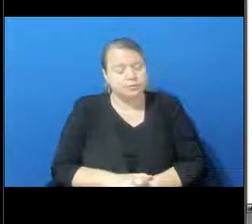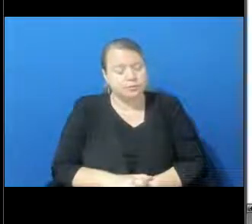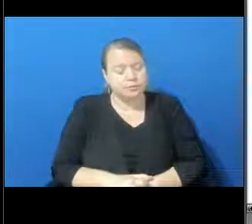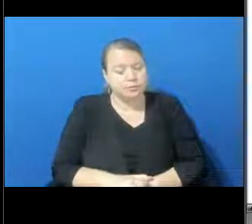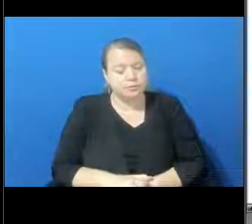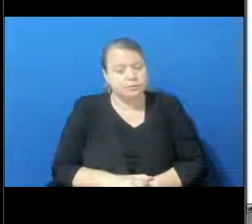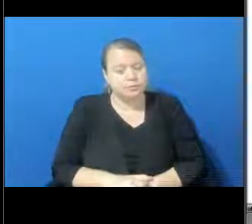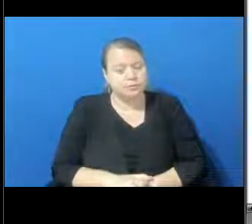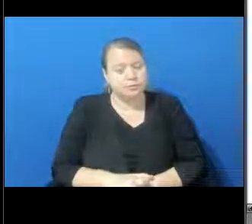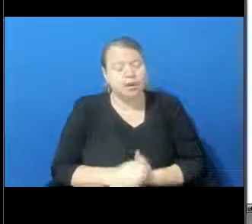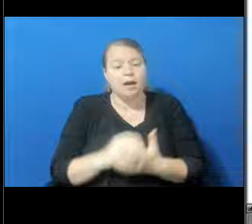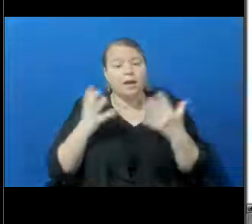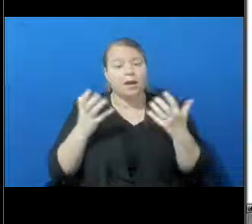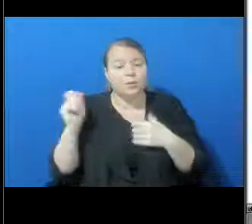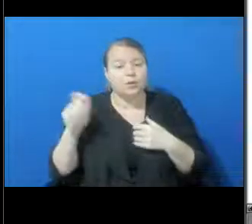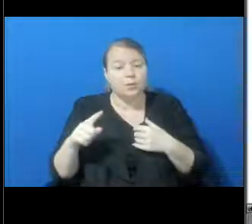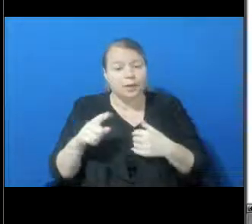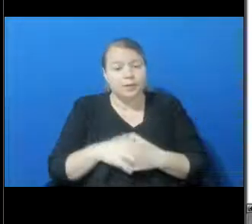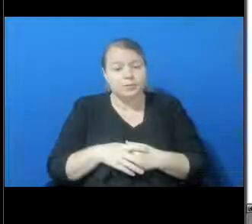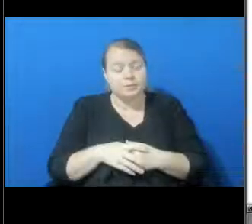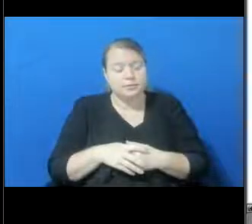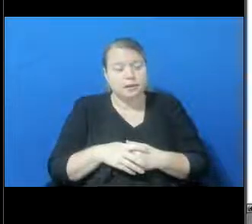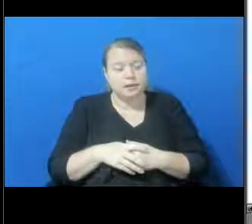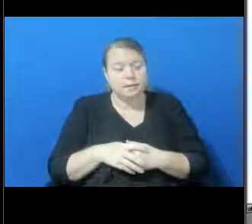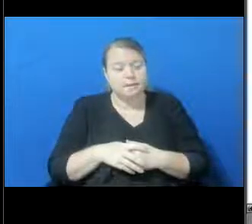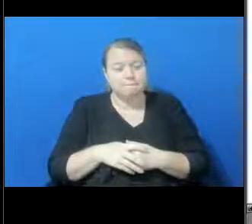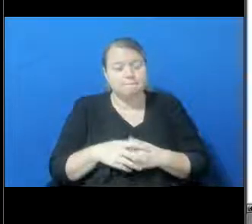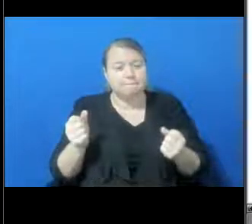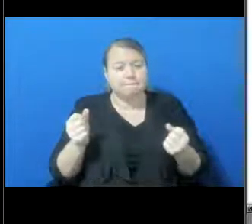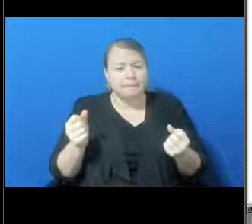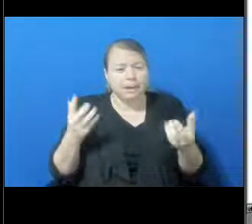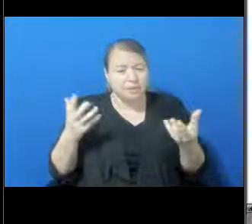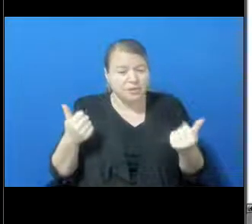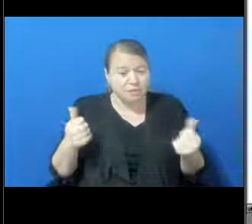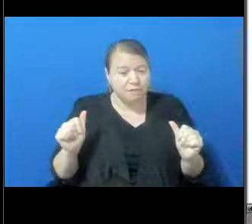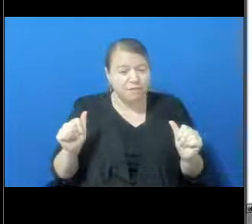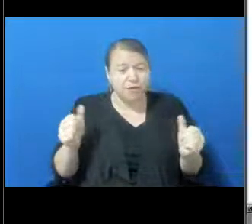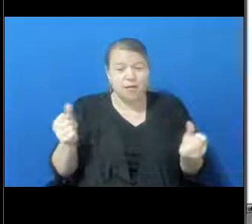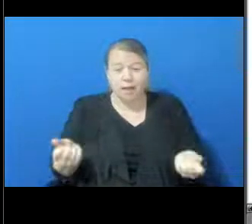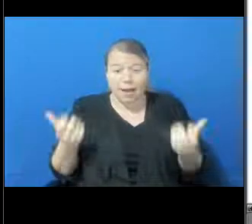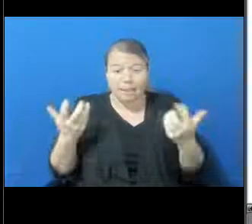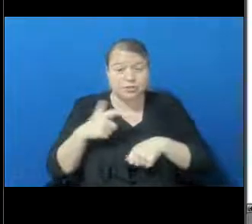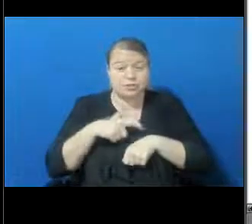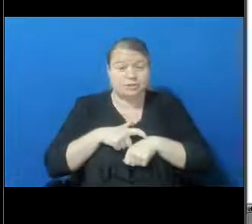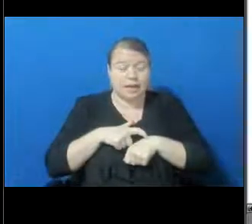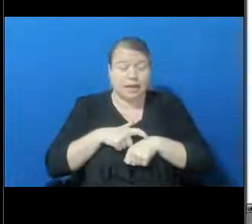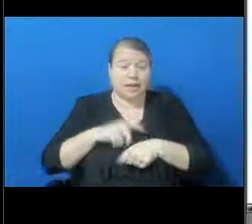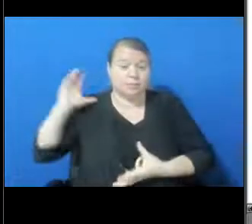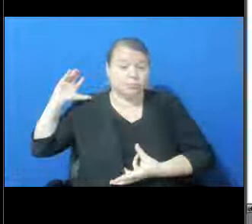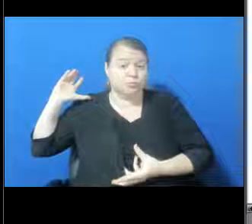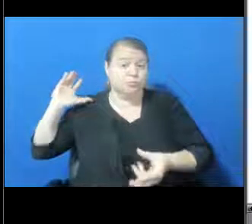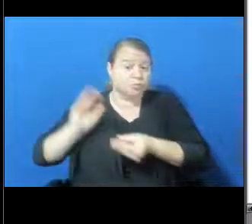I wanted to ask is how much effort and time has been put into this project at this stage,